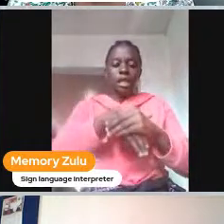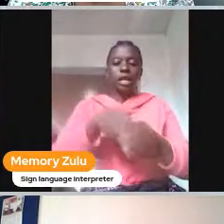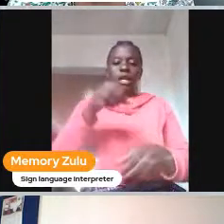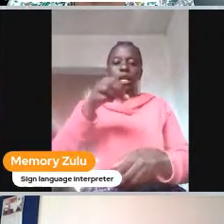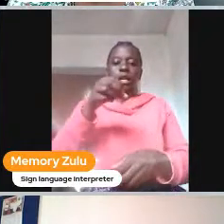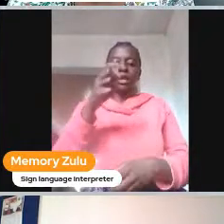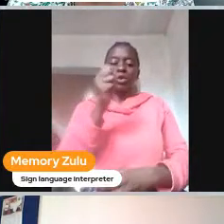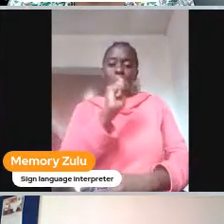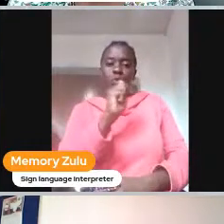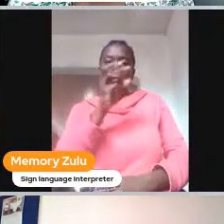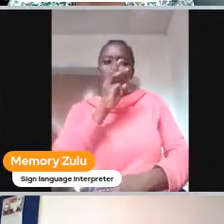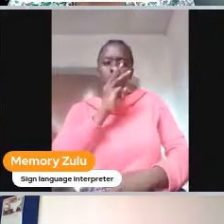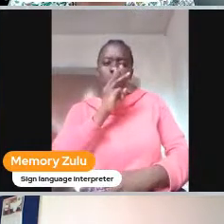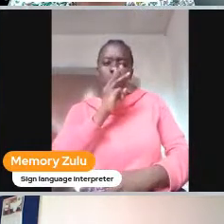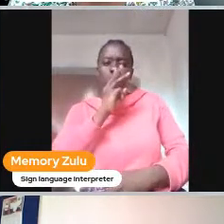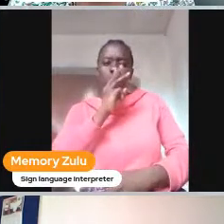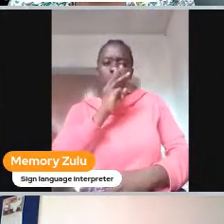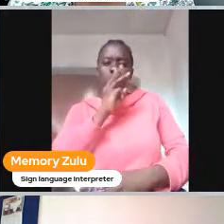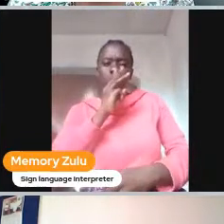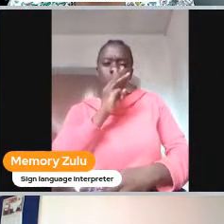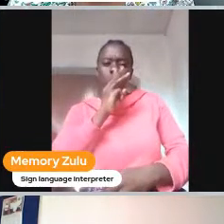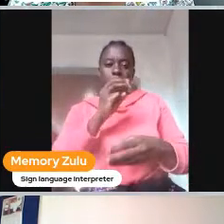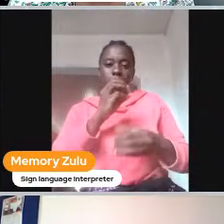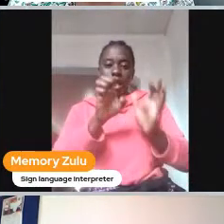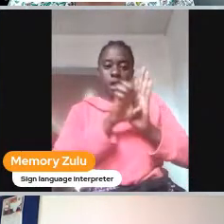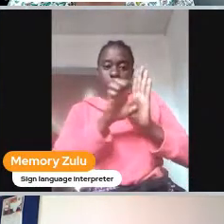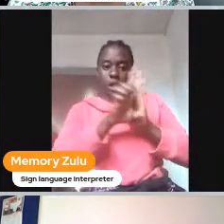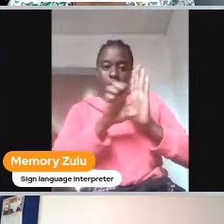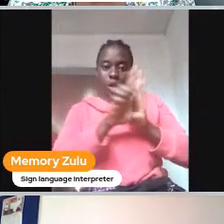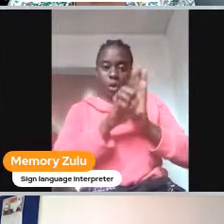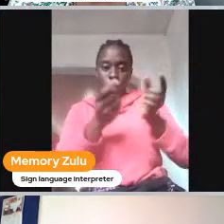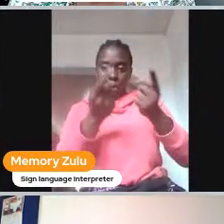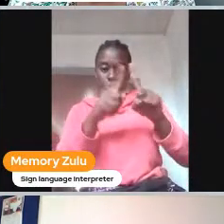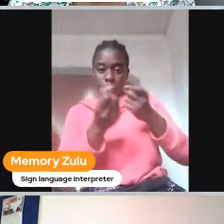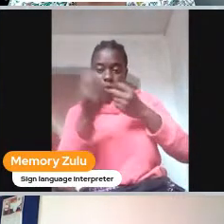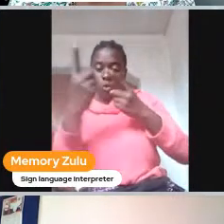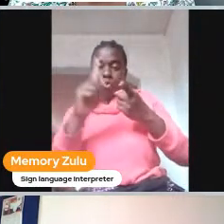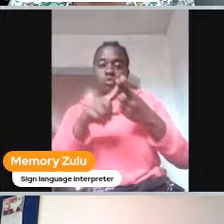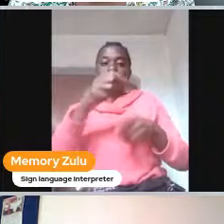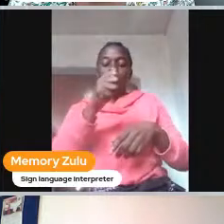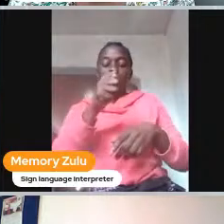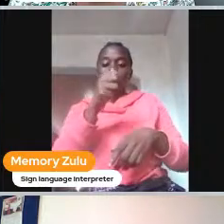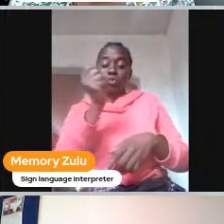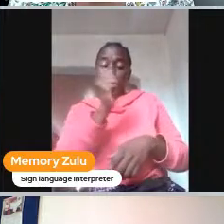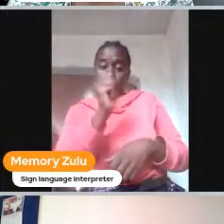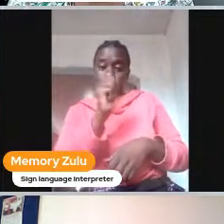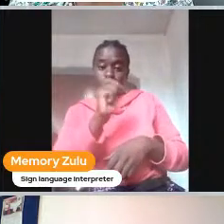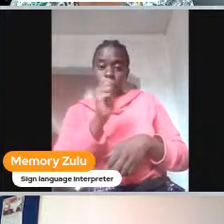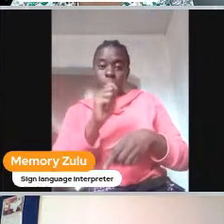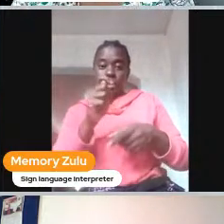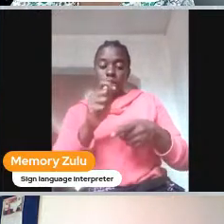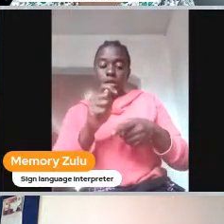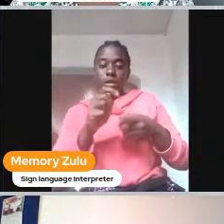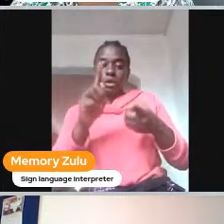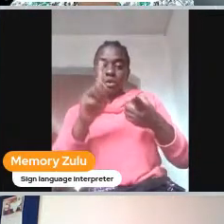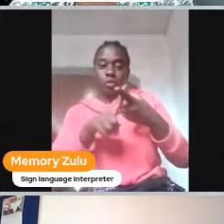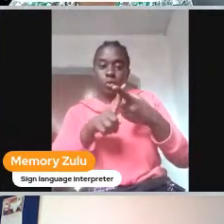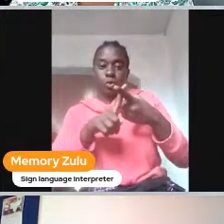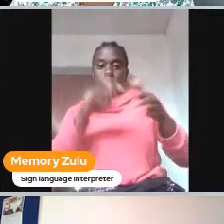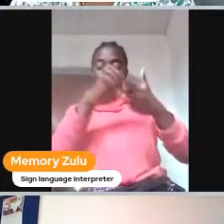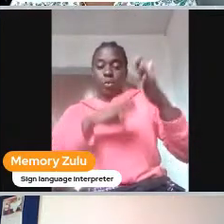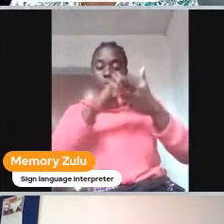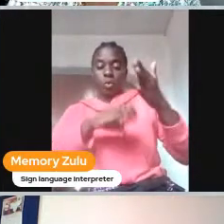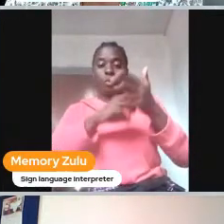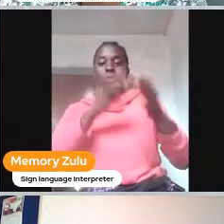system. And in the urinary system, you'll find the bladder, kidneys, the urethra, and also